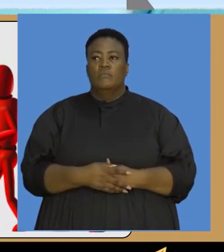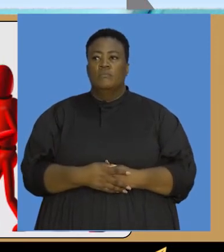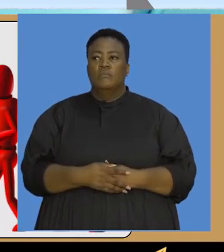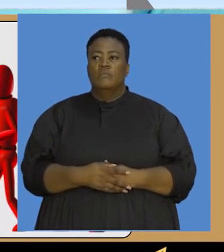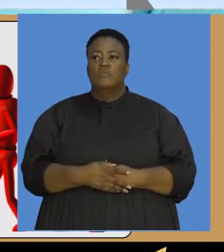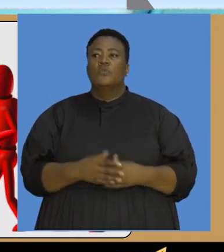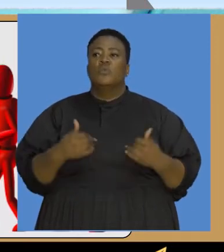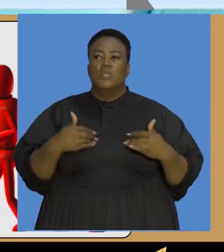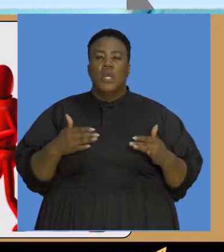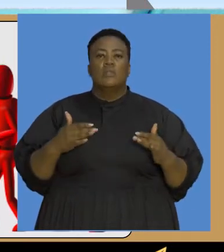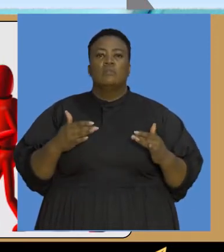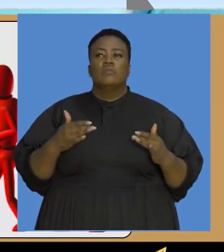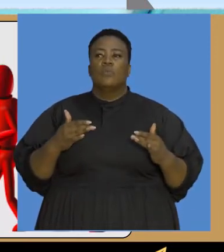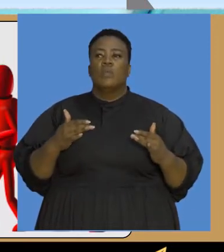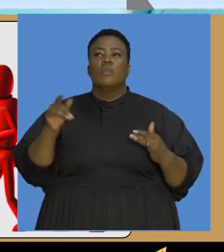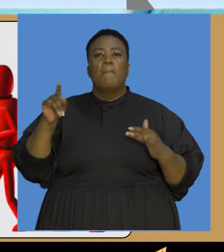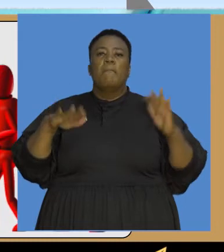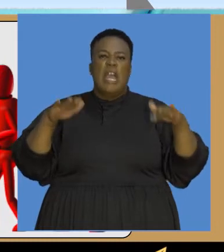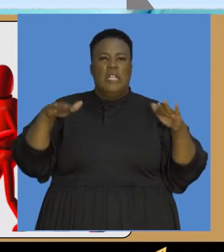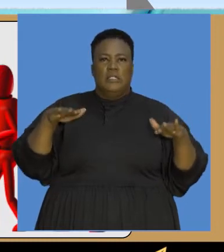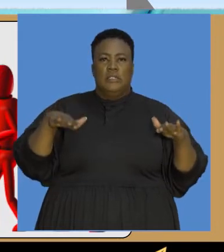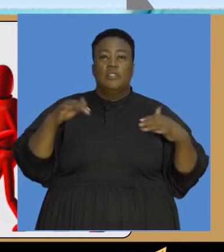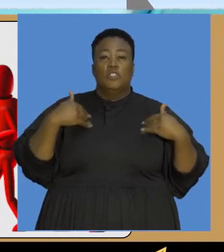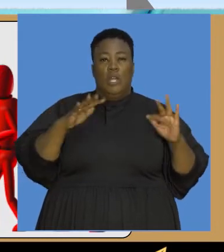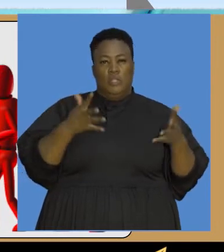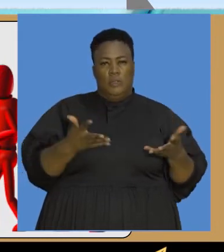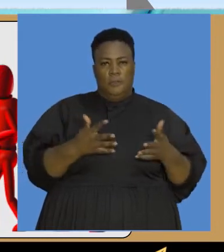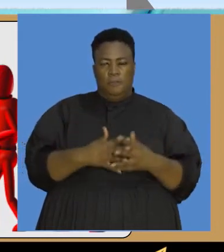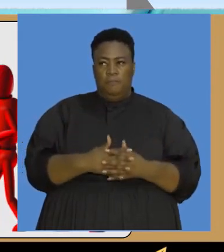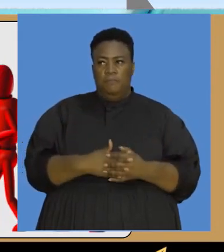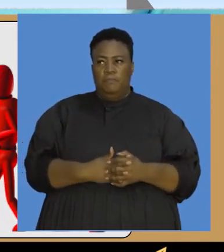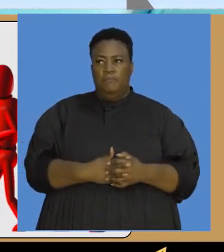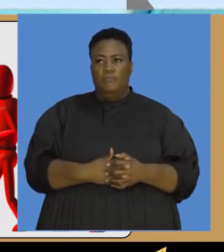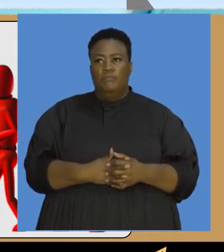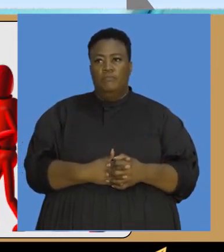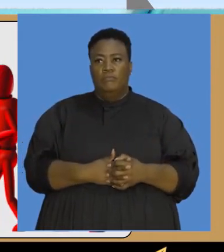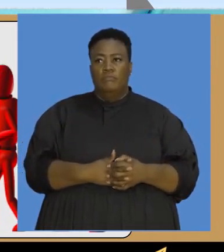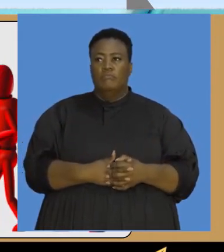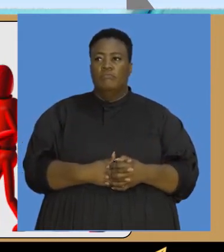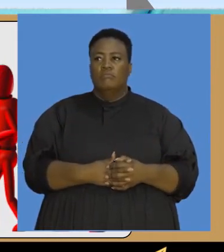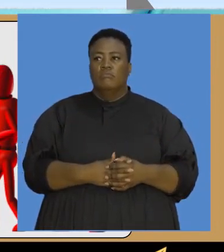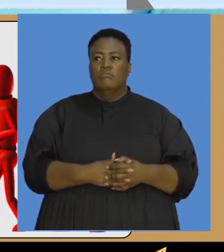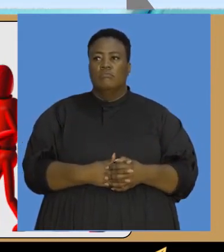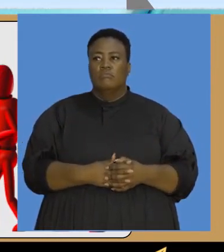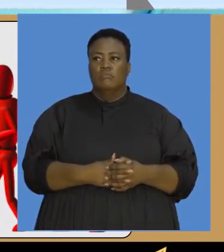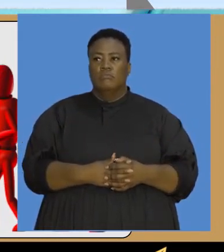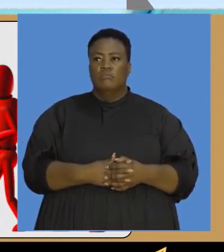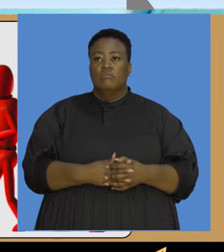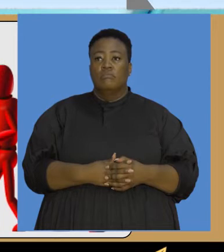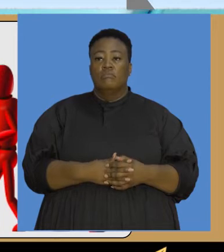Let's start with them balanced. And I've done this a couple of times. There we go. They